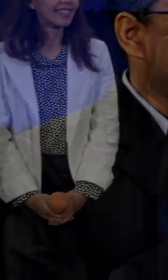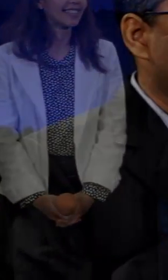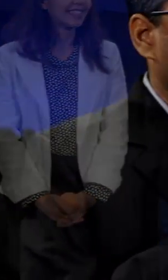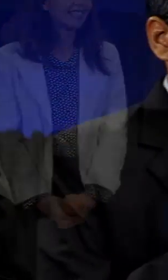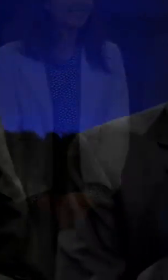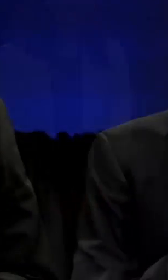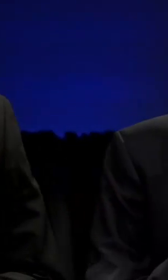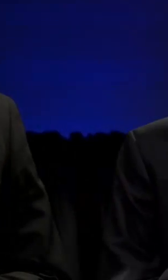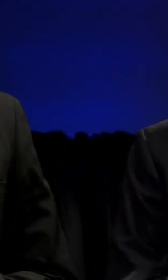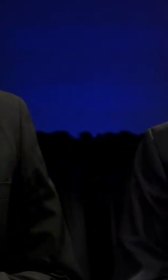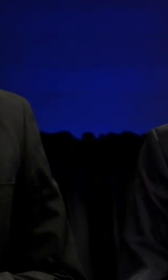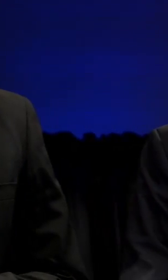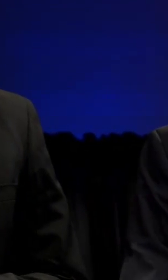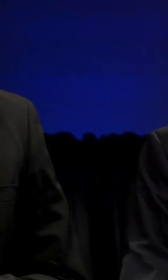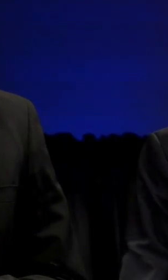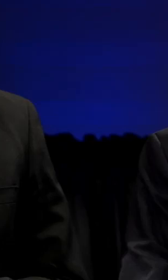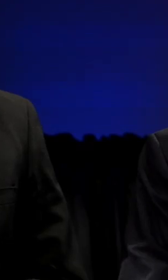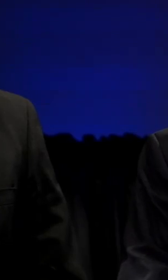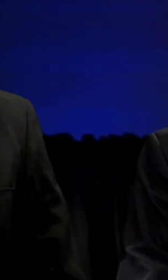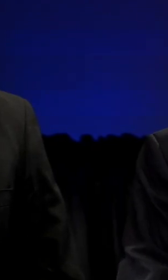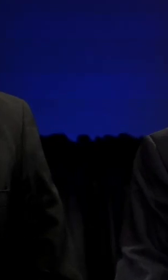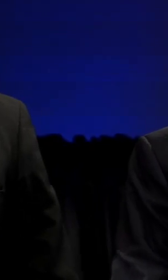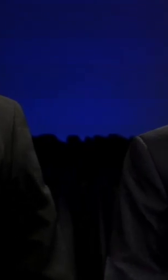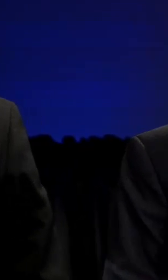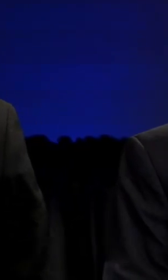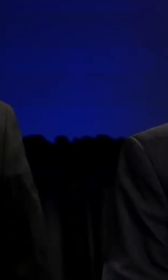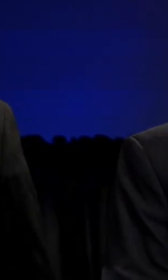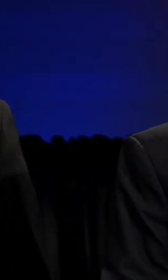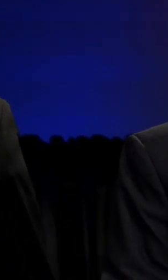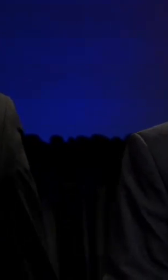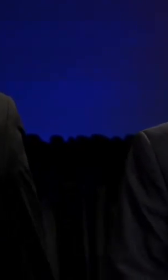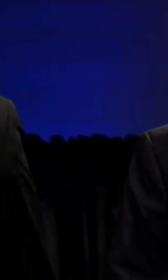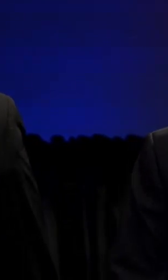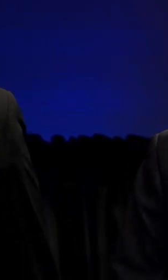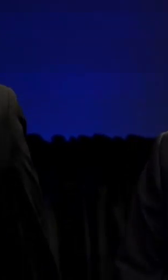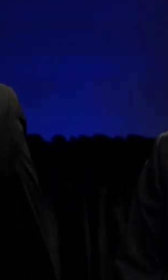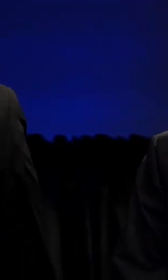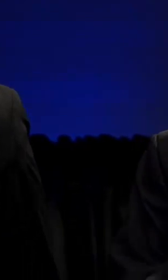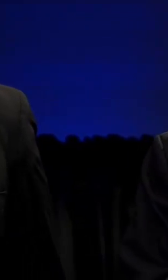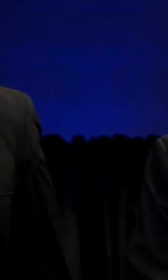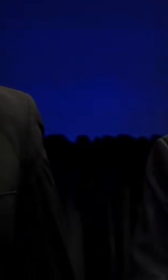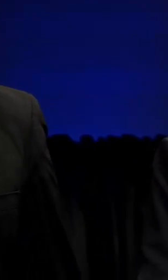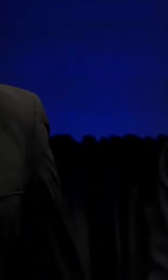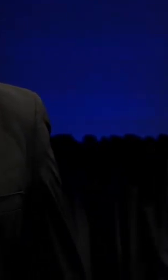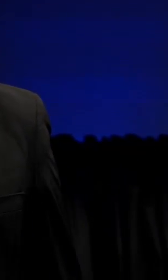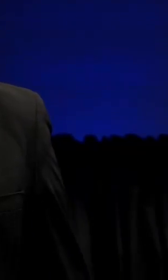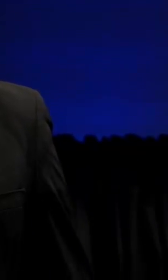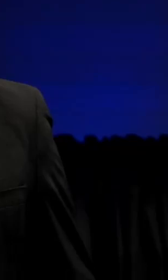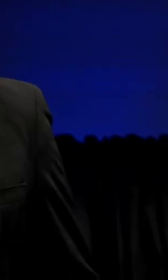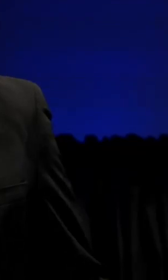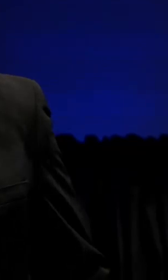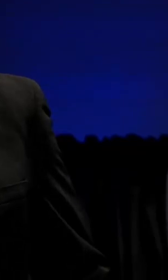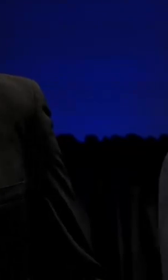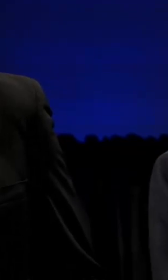Good morning and happy Sabbath to one and all. Good morning. You can do much better than that. Happy Sabbath.